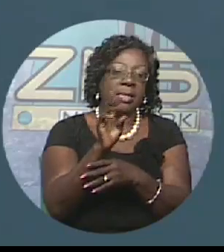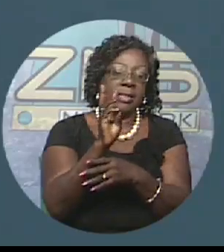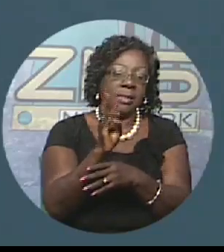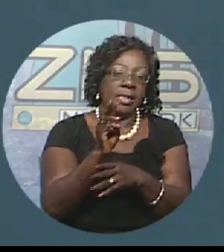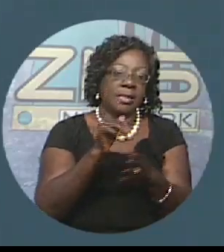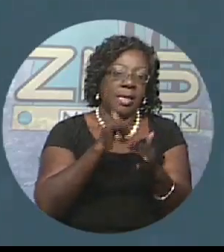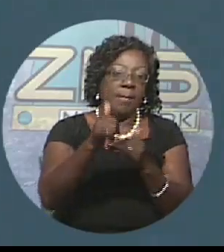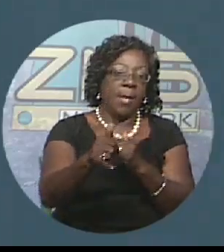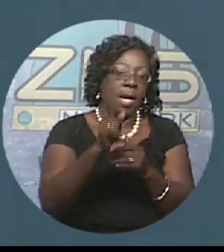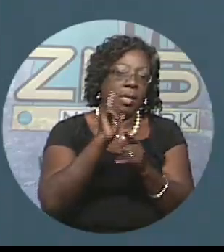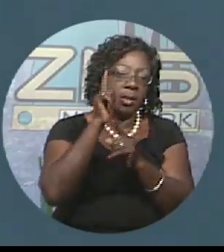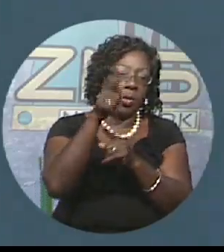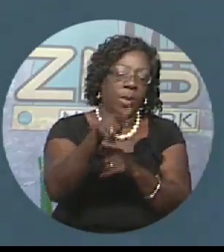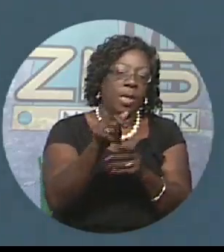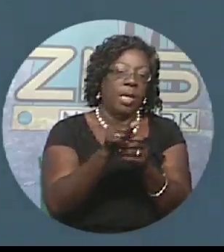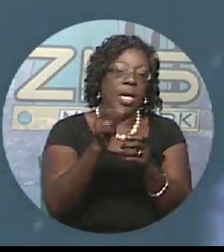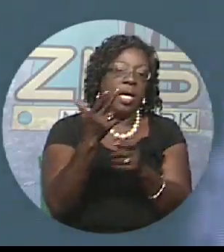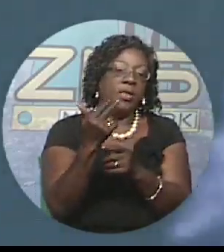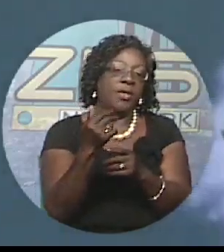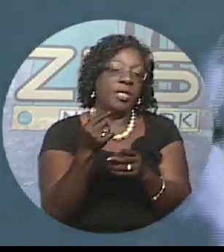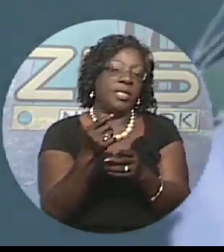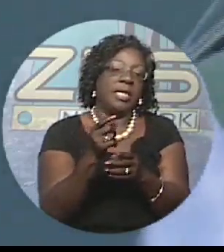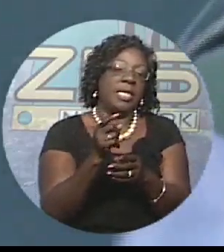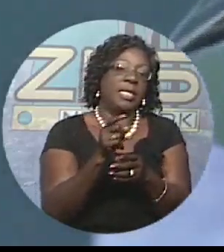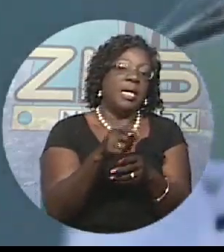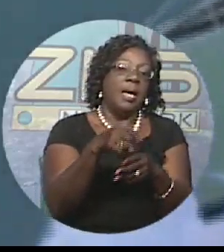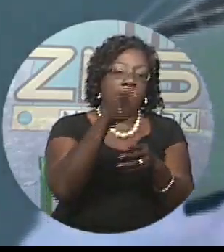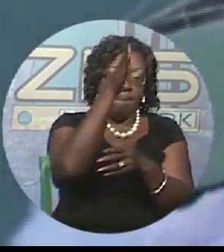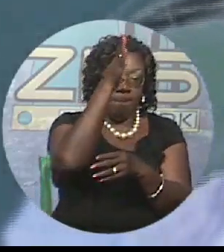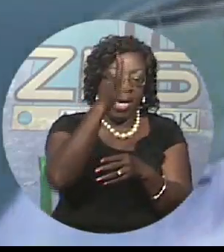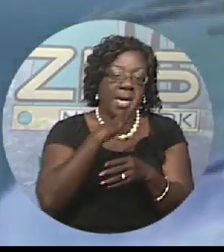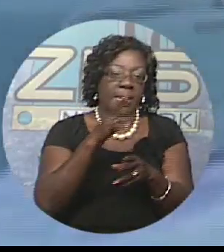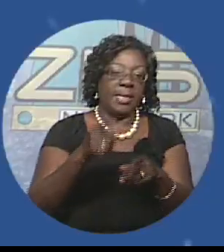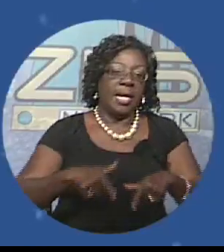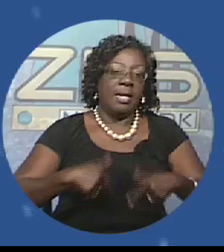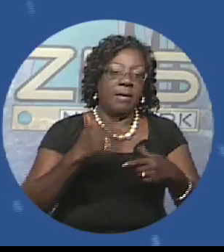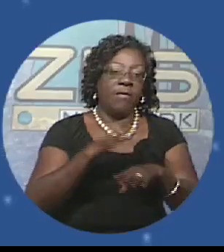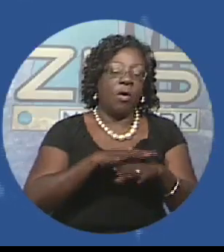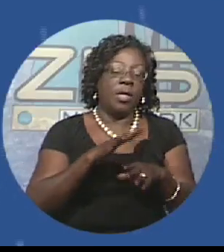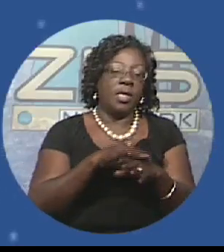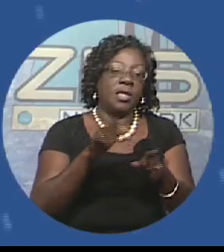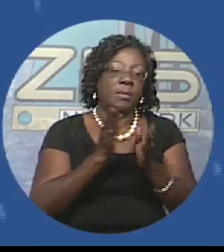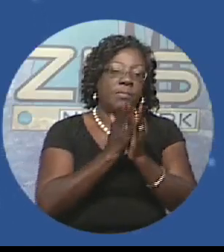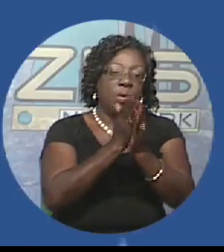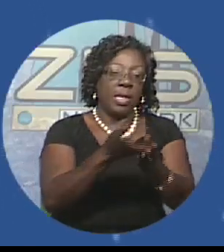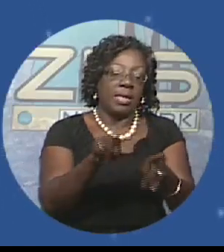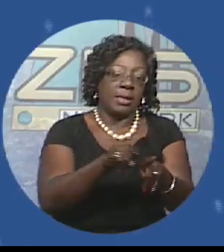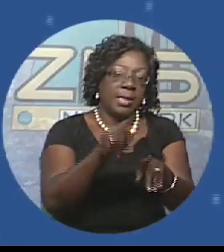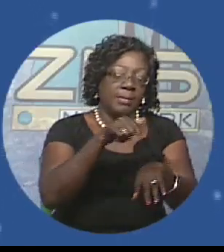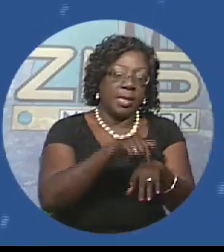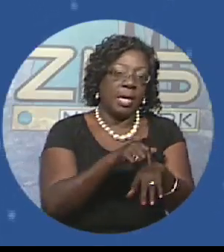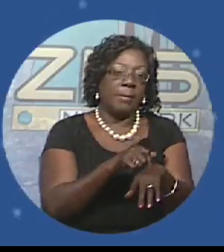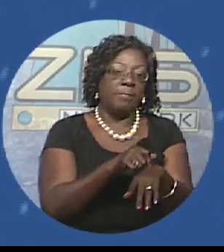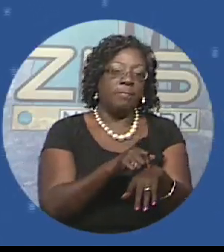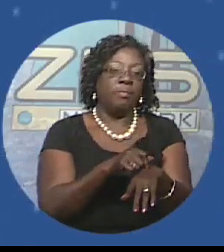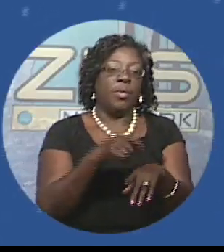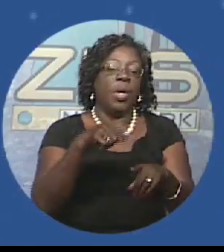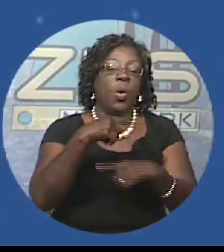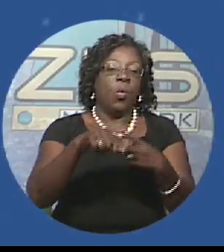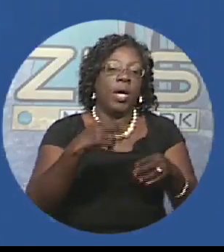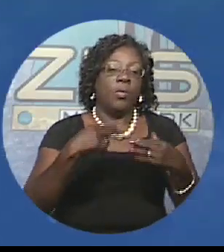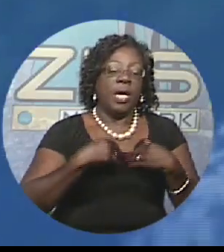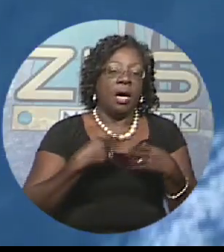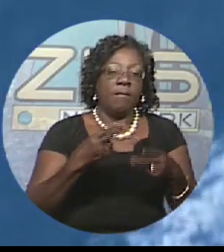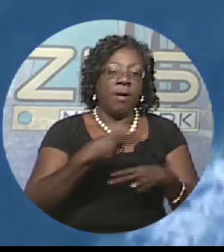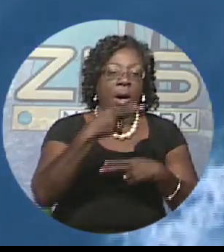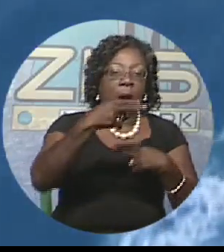waters of the country. 13 Defense Force crew members can operate this boat. And whenever a natural disaster occurs, the highly